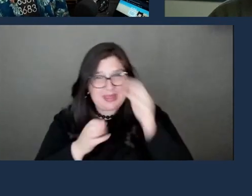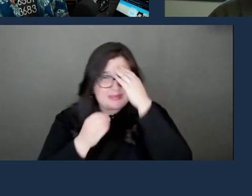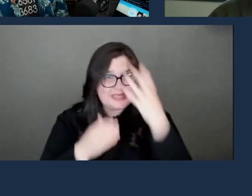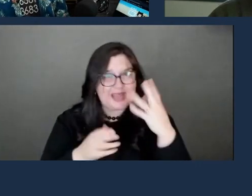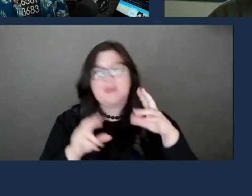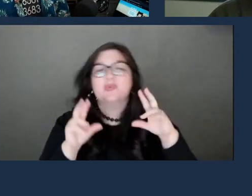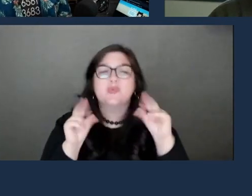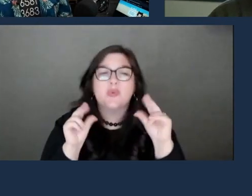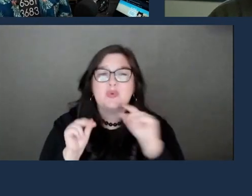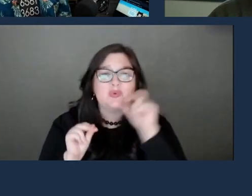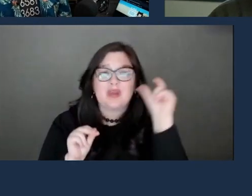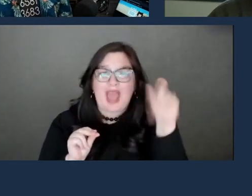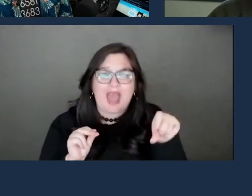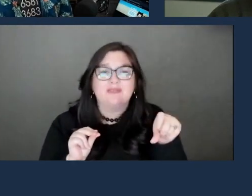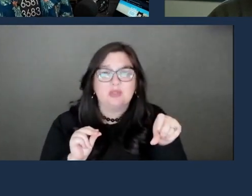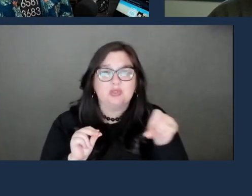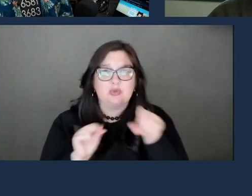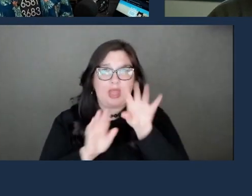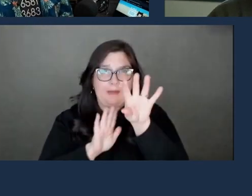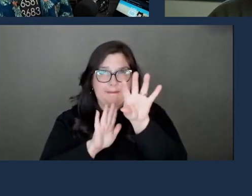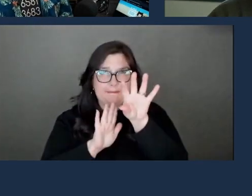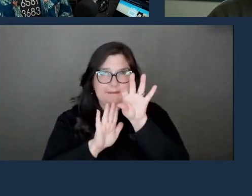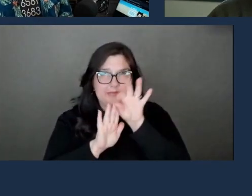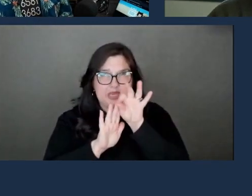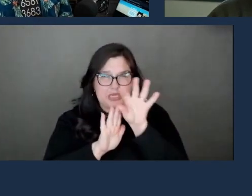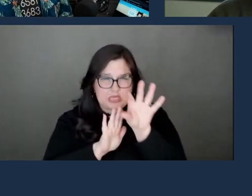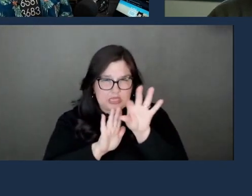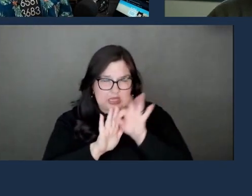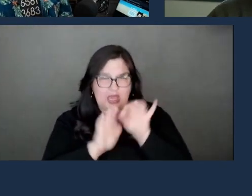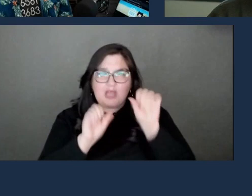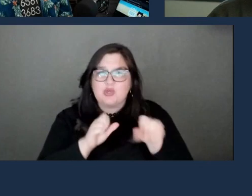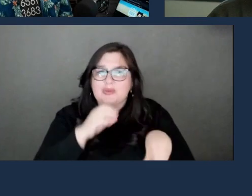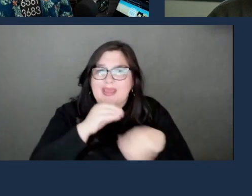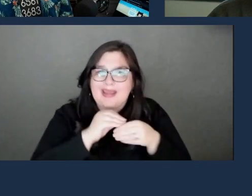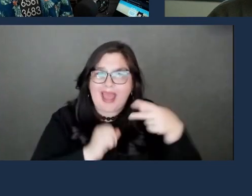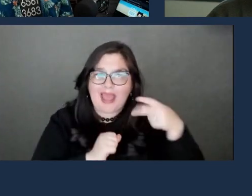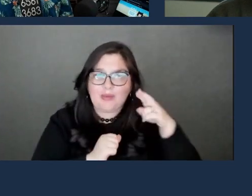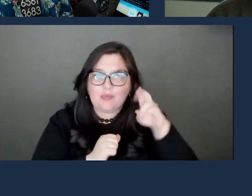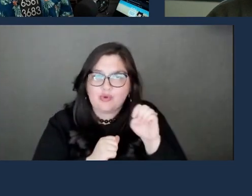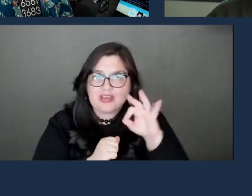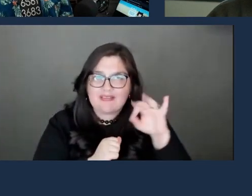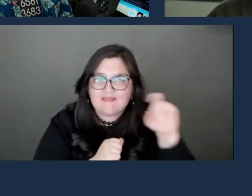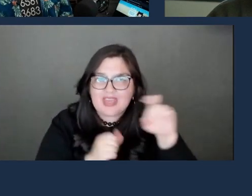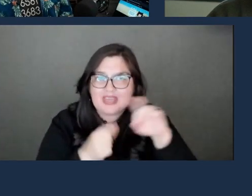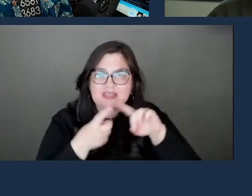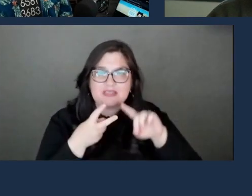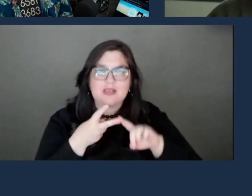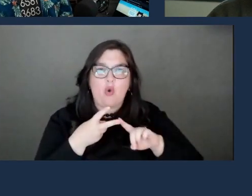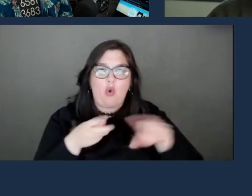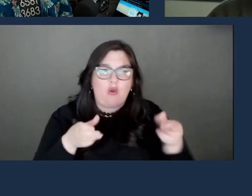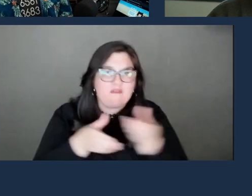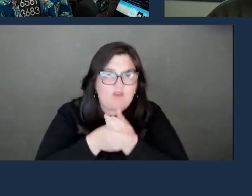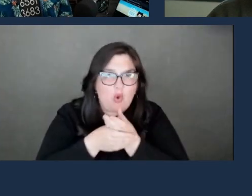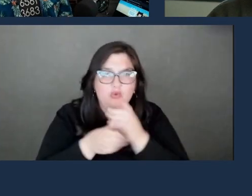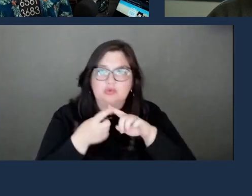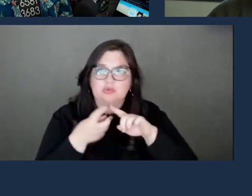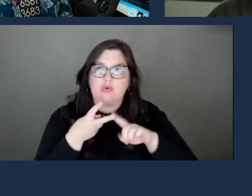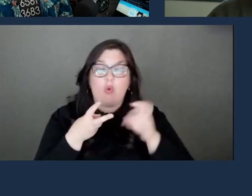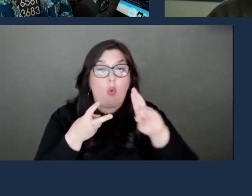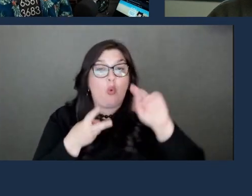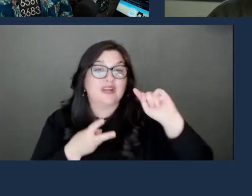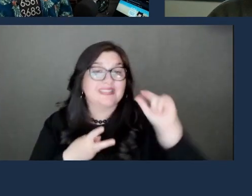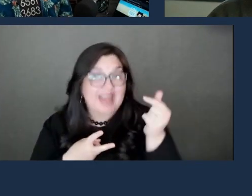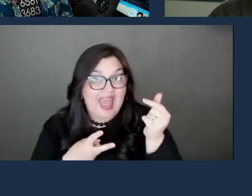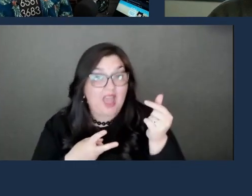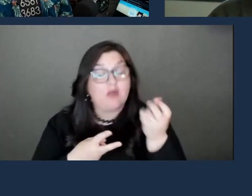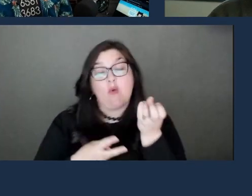in your bucket. You can select just at a prefix or a folder level, or you can even select at a tag level. And those are called